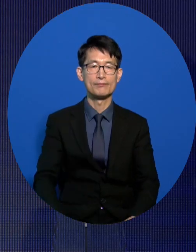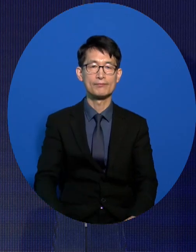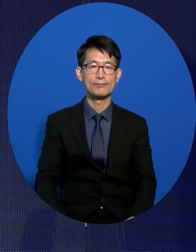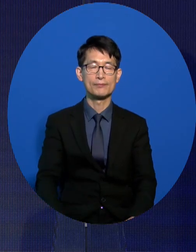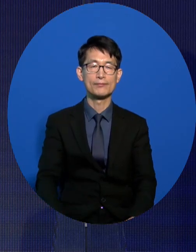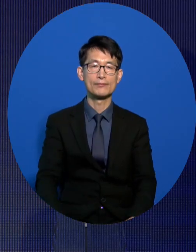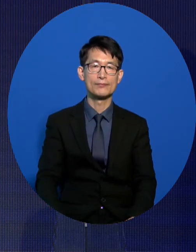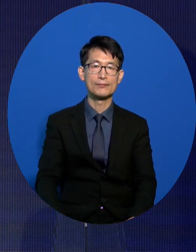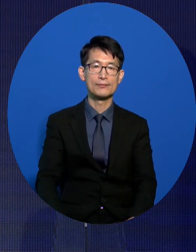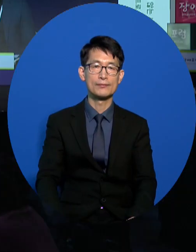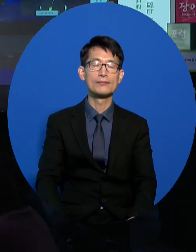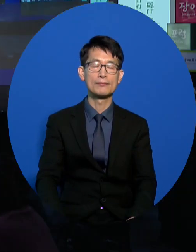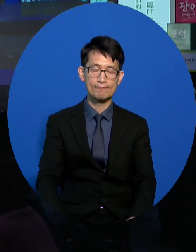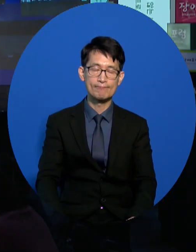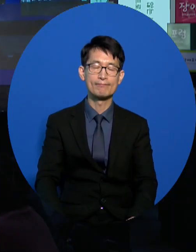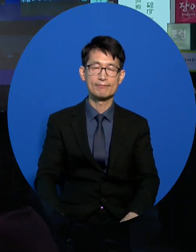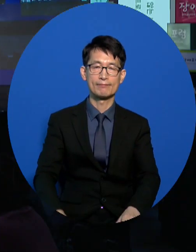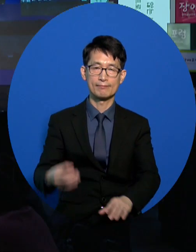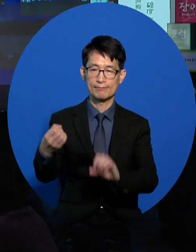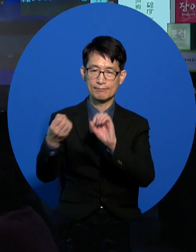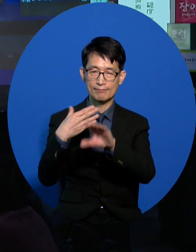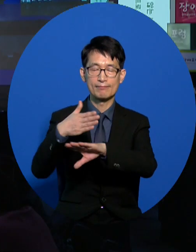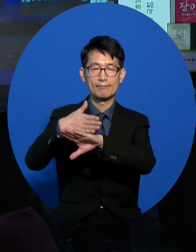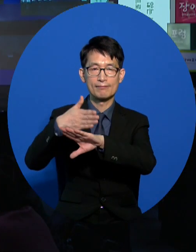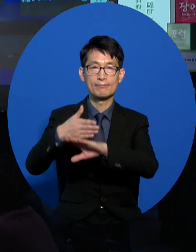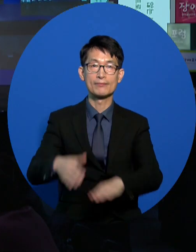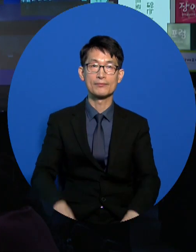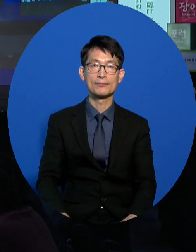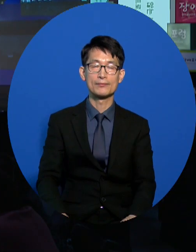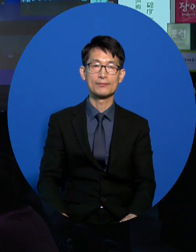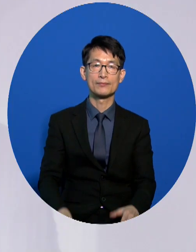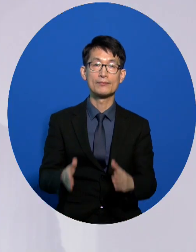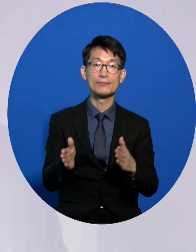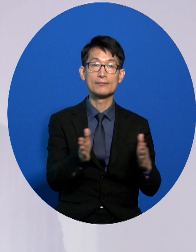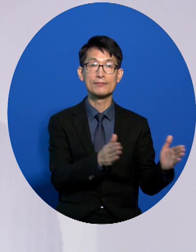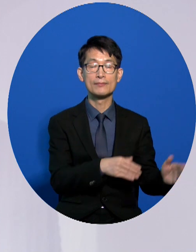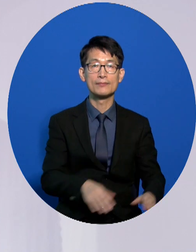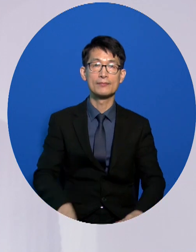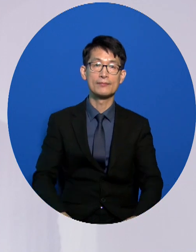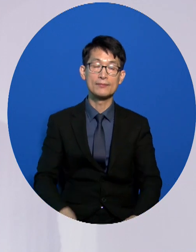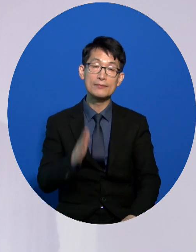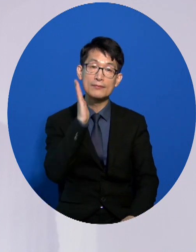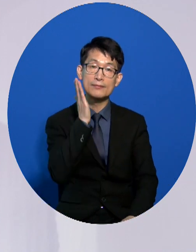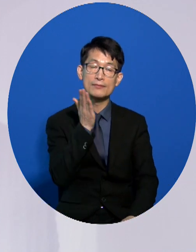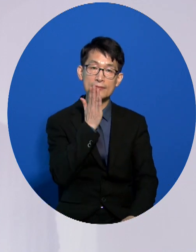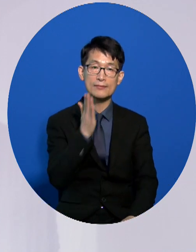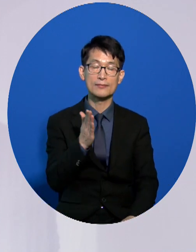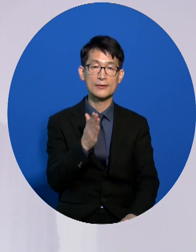in my view. Yes, thank you very much. So next.